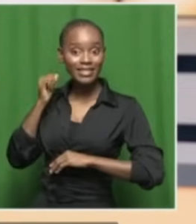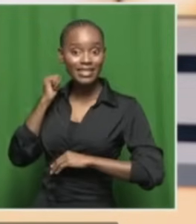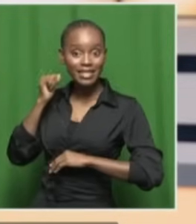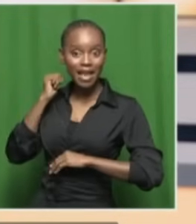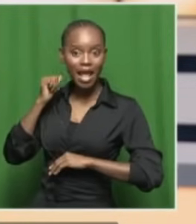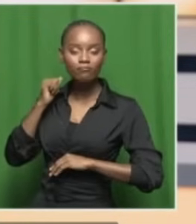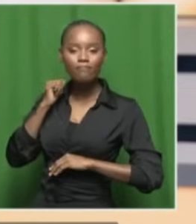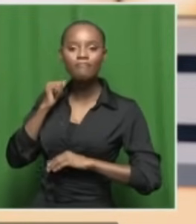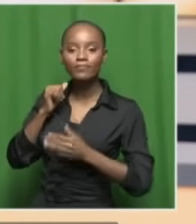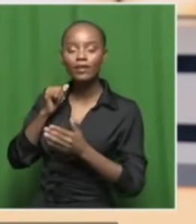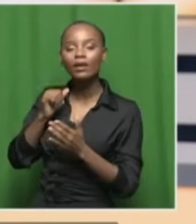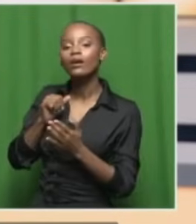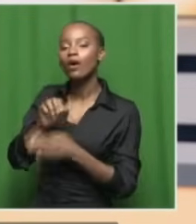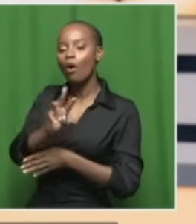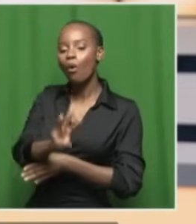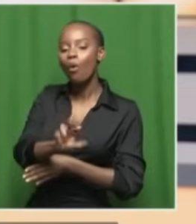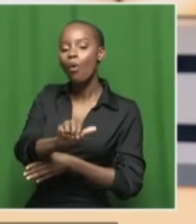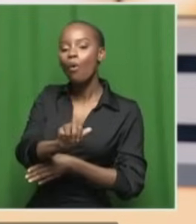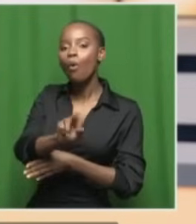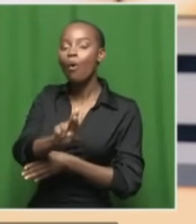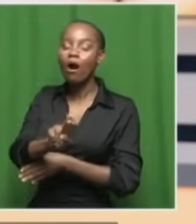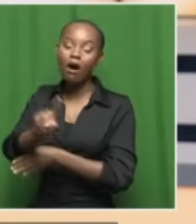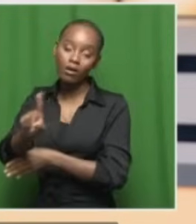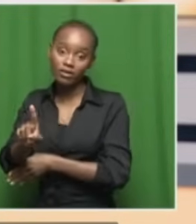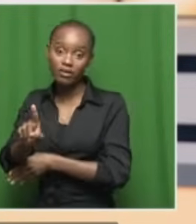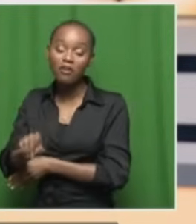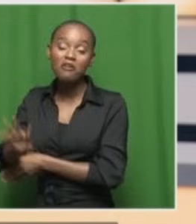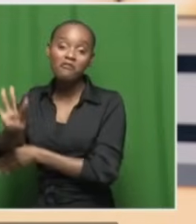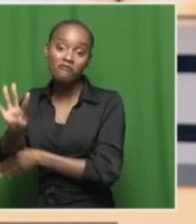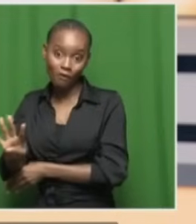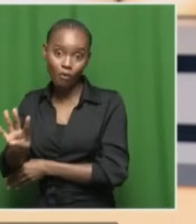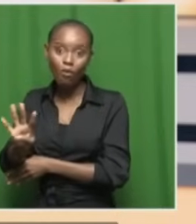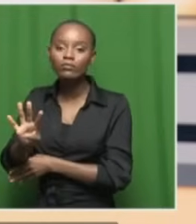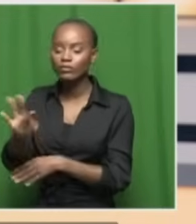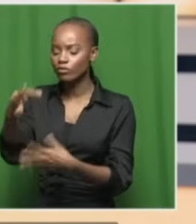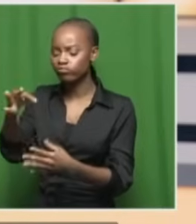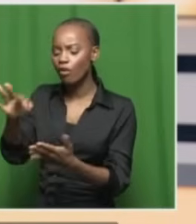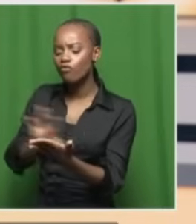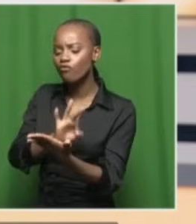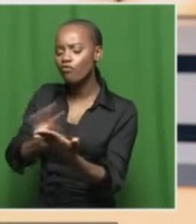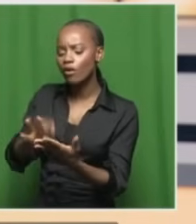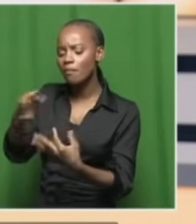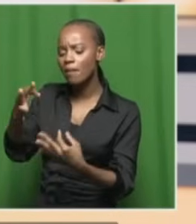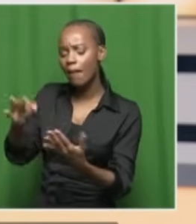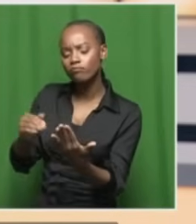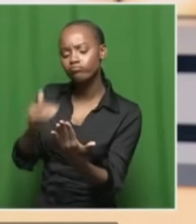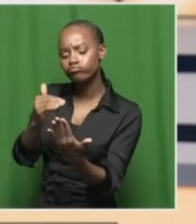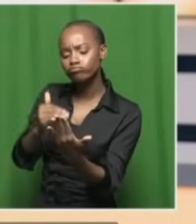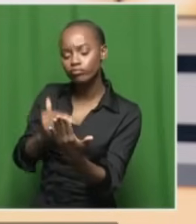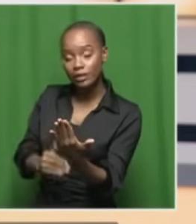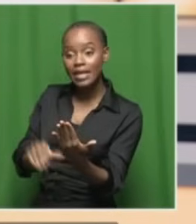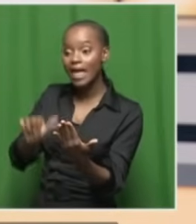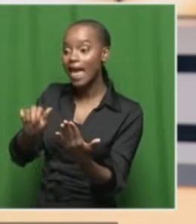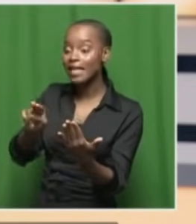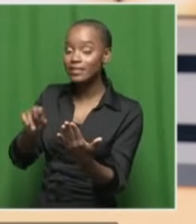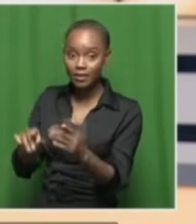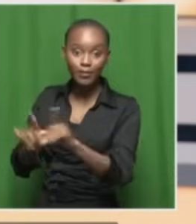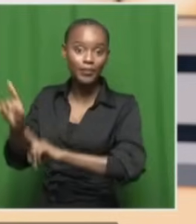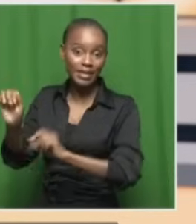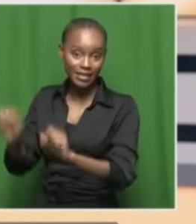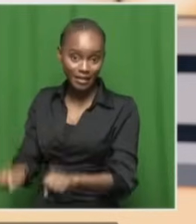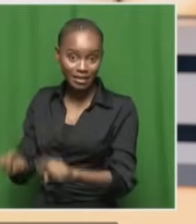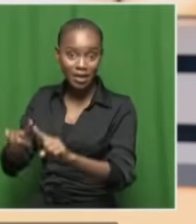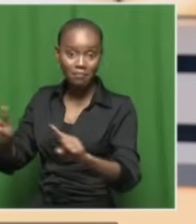in Ward 4, Govan Mbeki, so the ANC, they, of course, they retained that ward, but